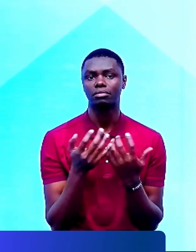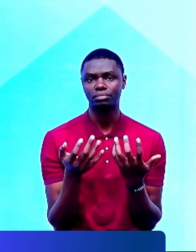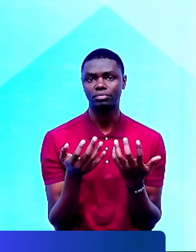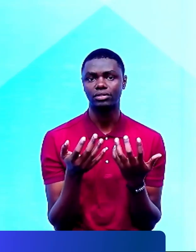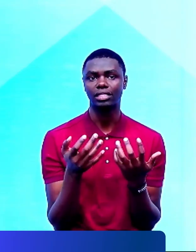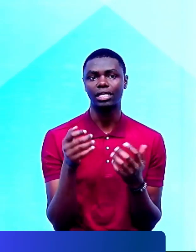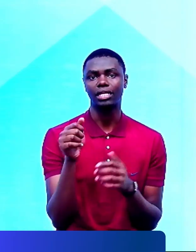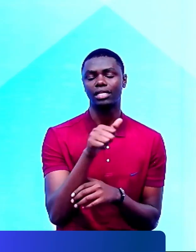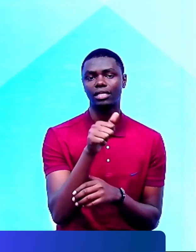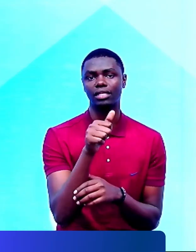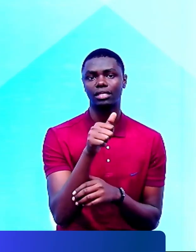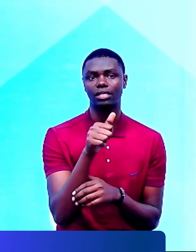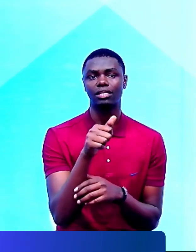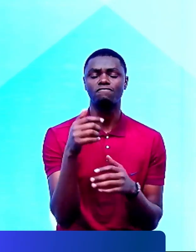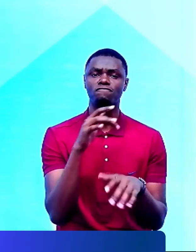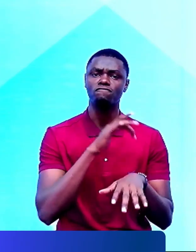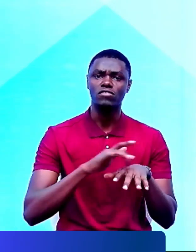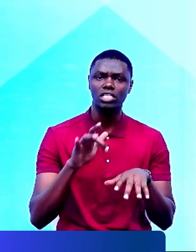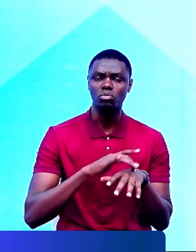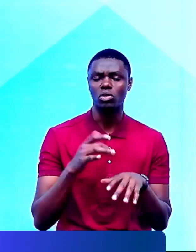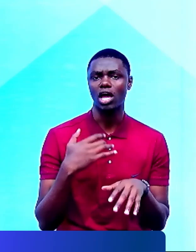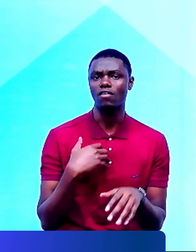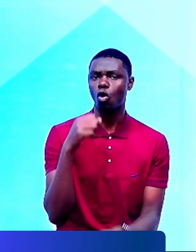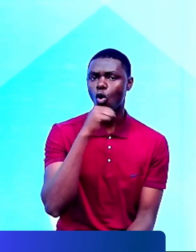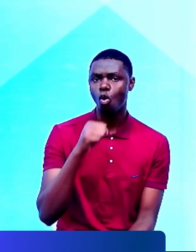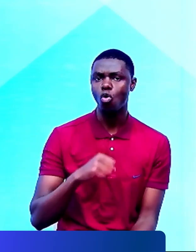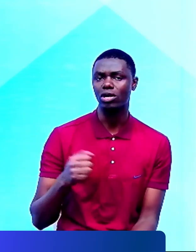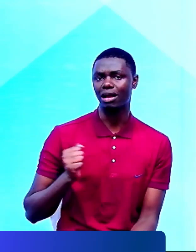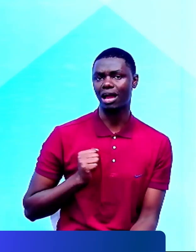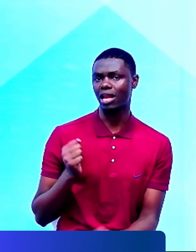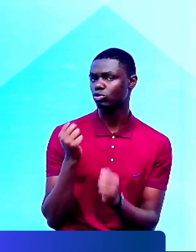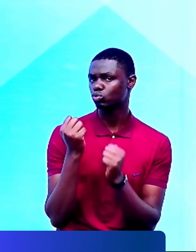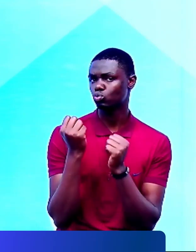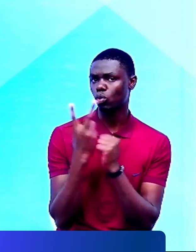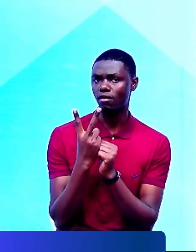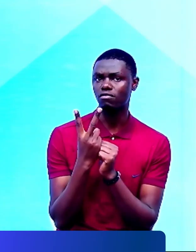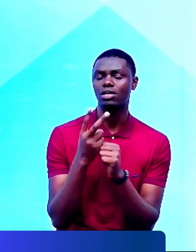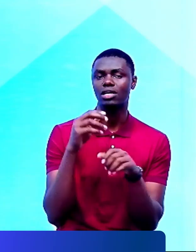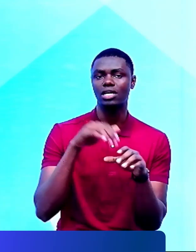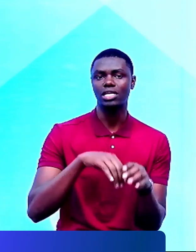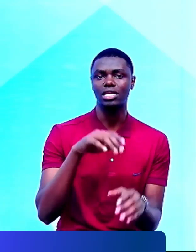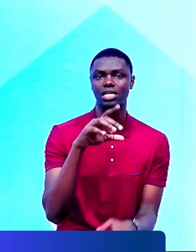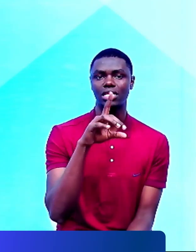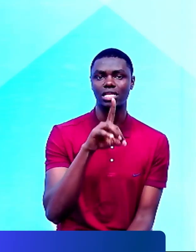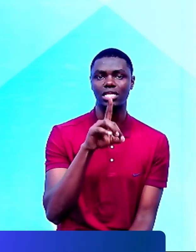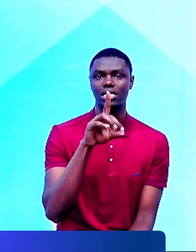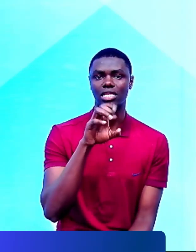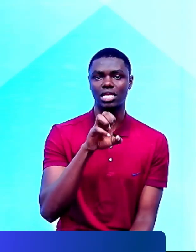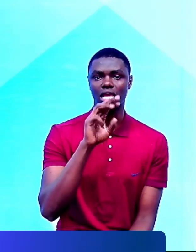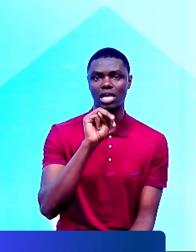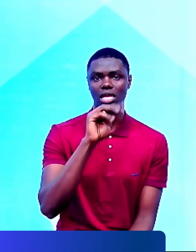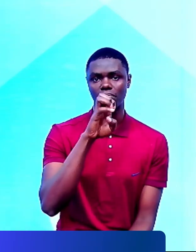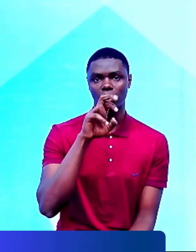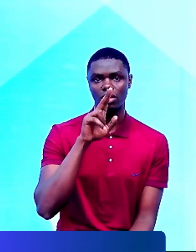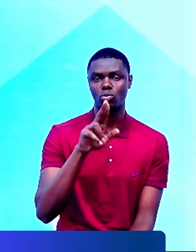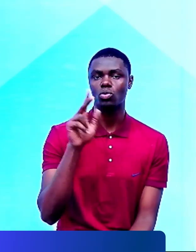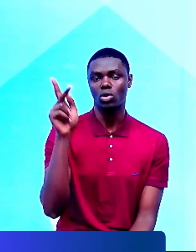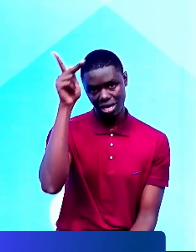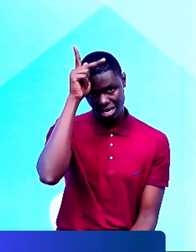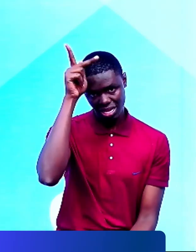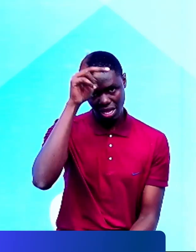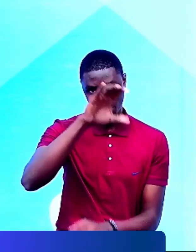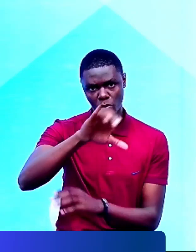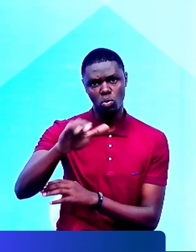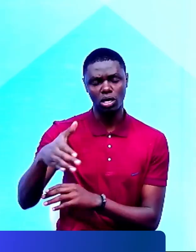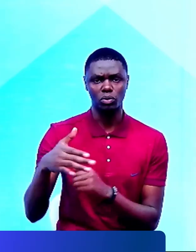the unrest. Among the victims, we have a 12-year-old girl in Ndeberu, Kiambu County, who was